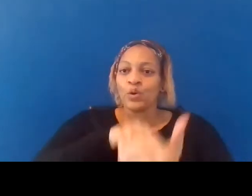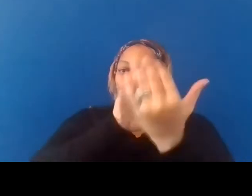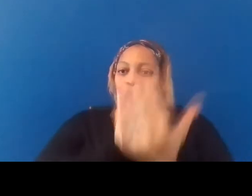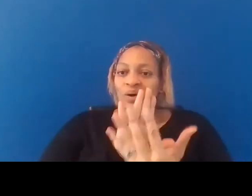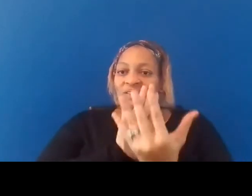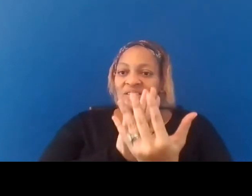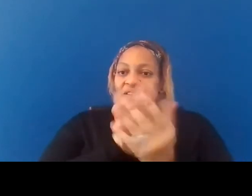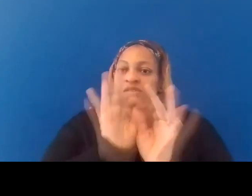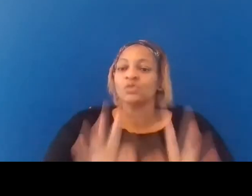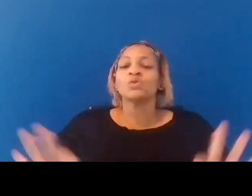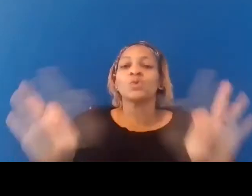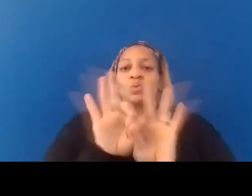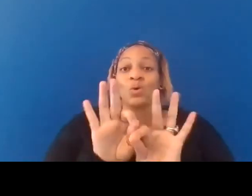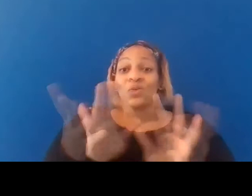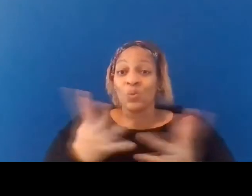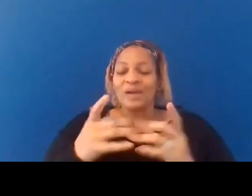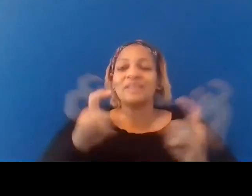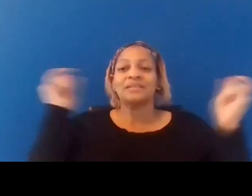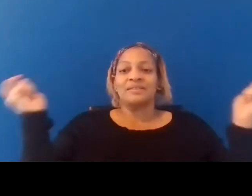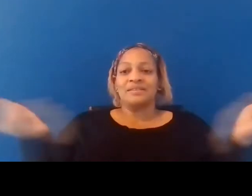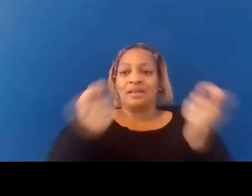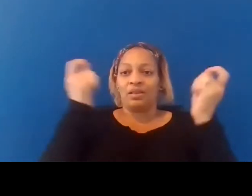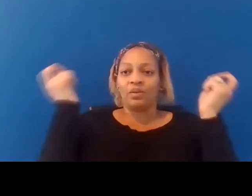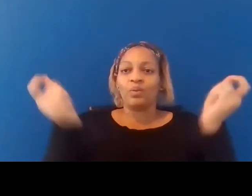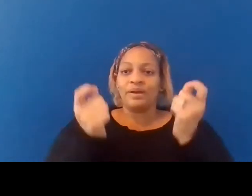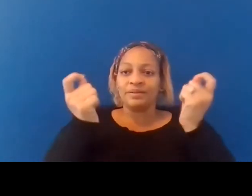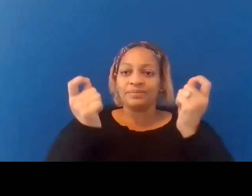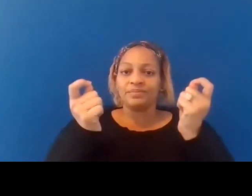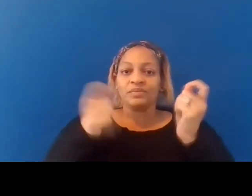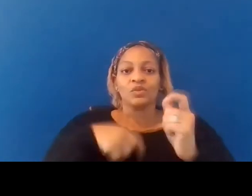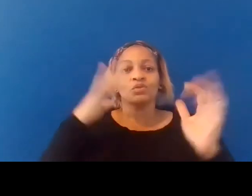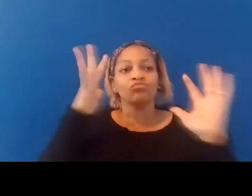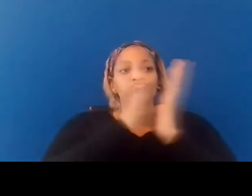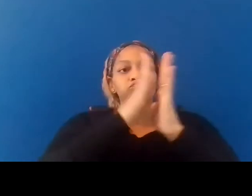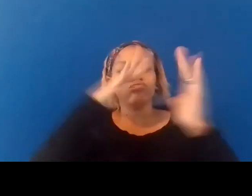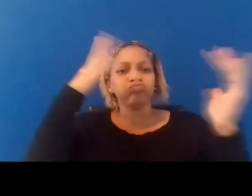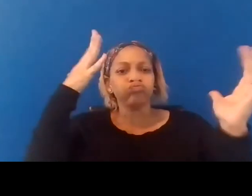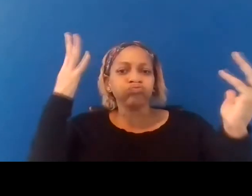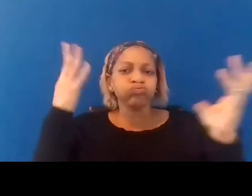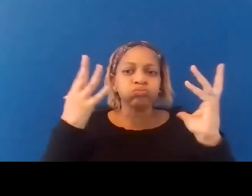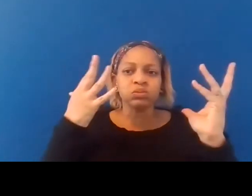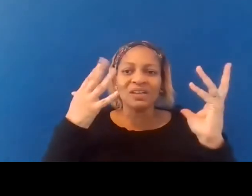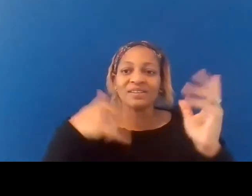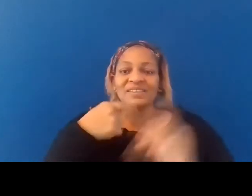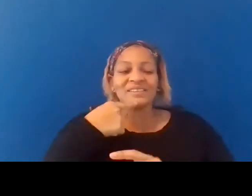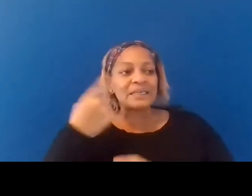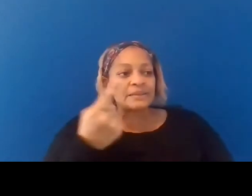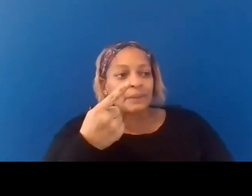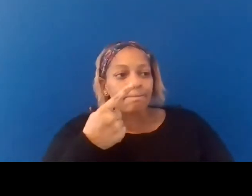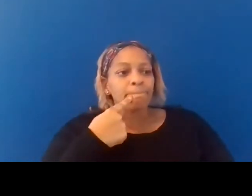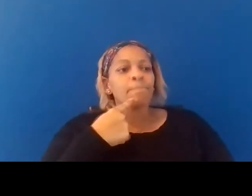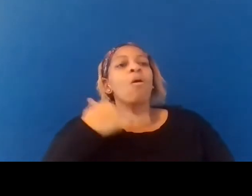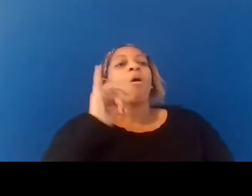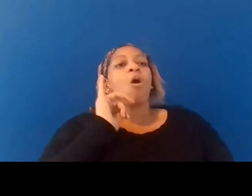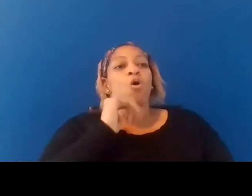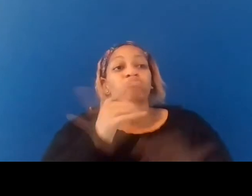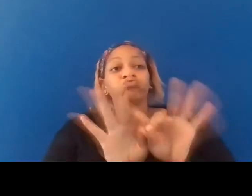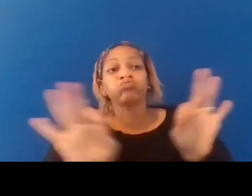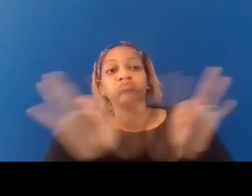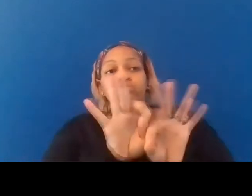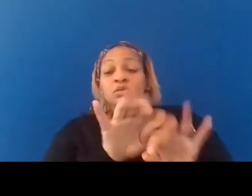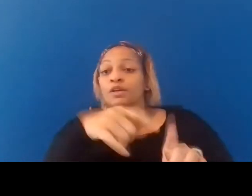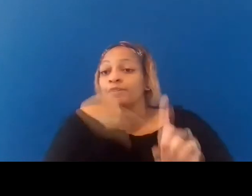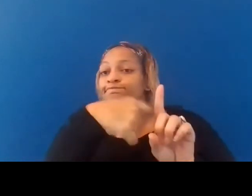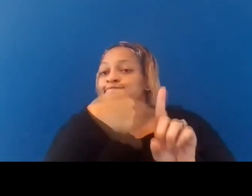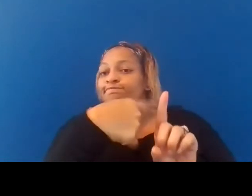it's worth celebrating. To praise, to say something that is great or important about something or